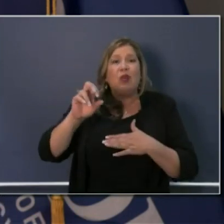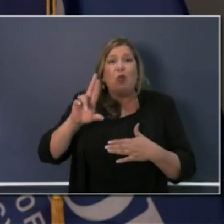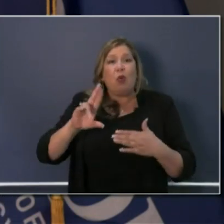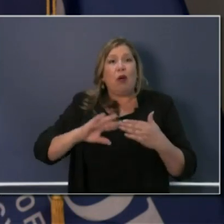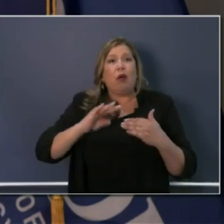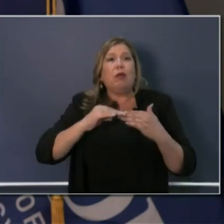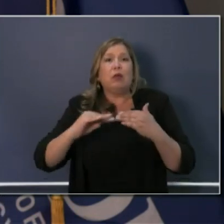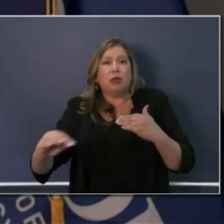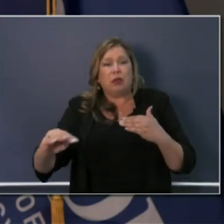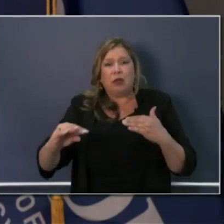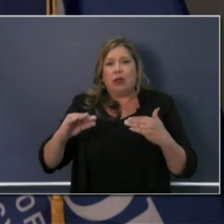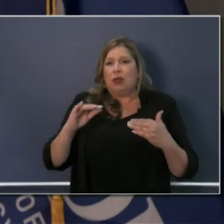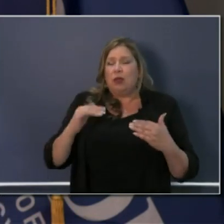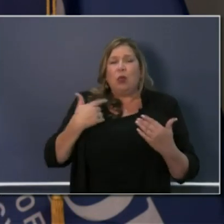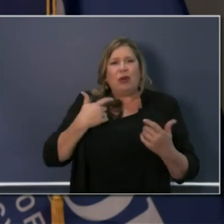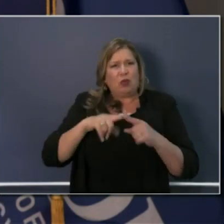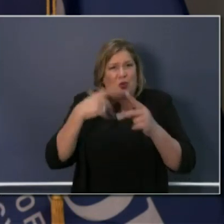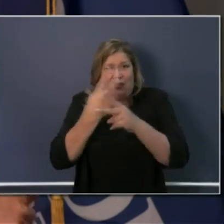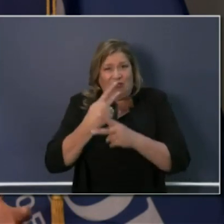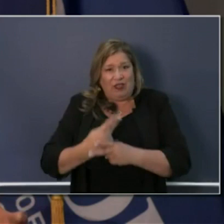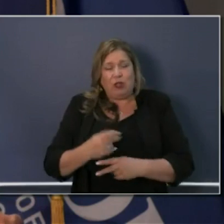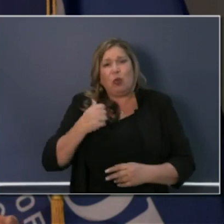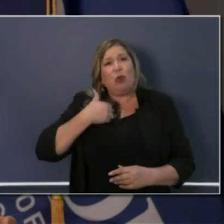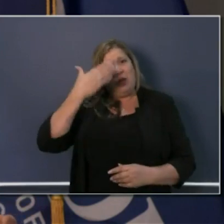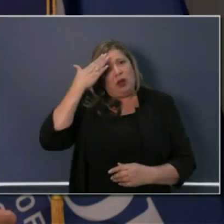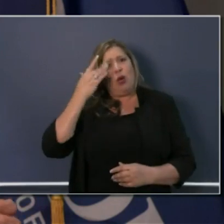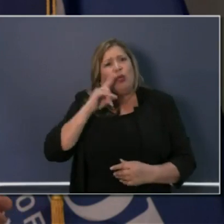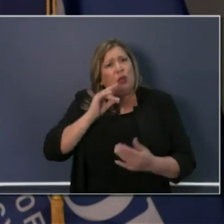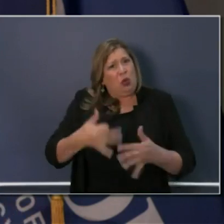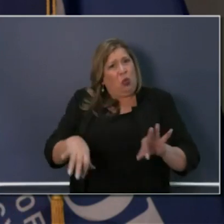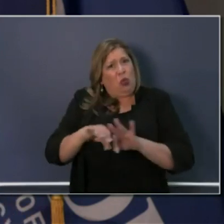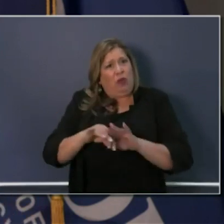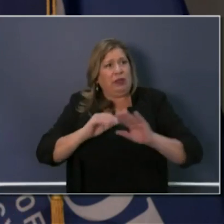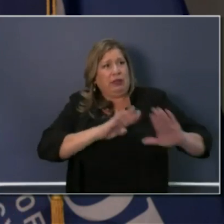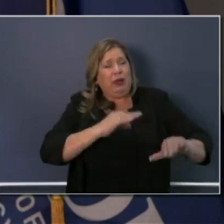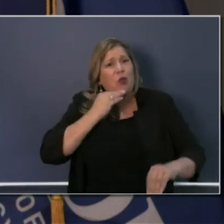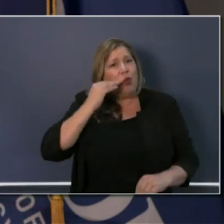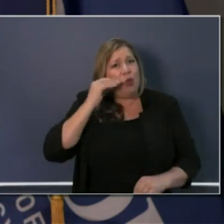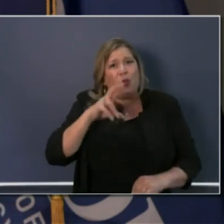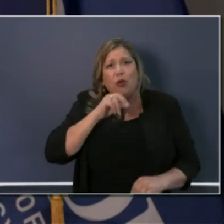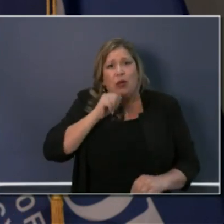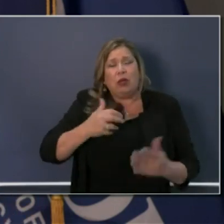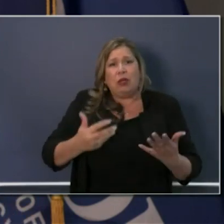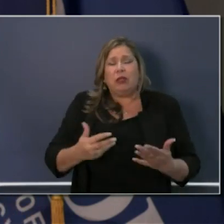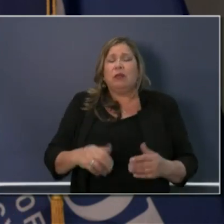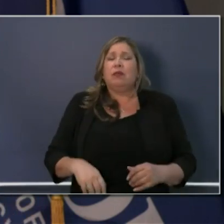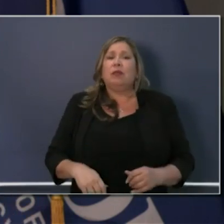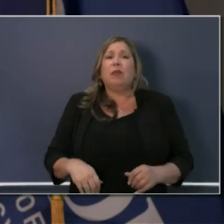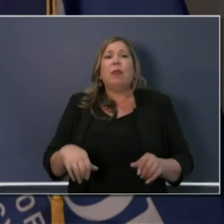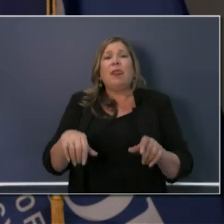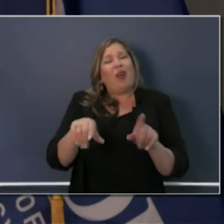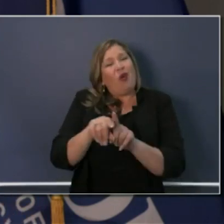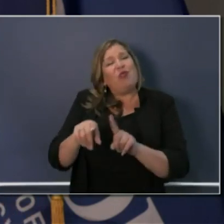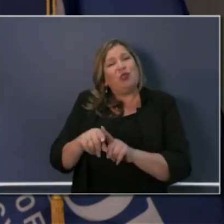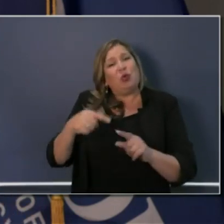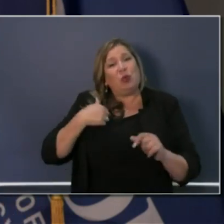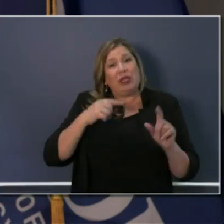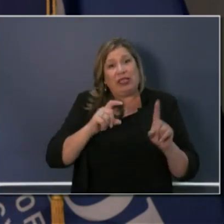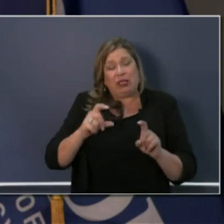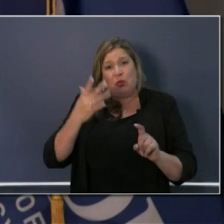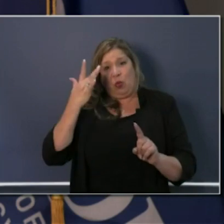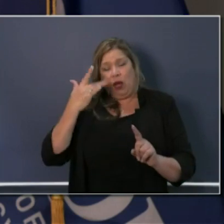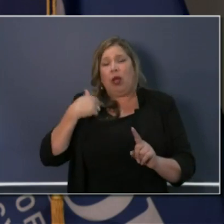the point of testing in terms of the broader sample. The more specific need for testing is self-evident, to change